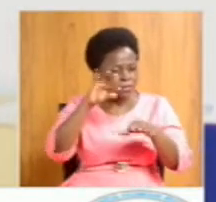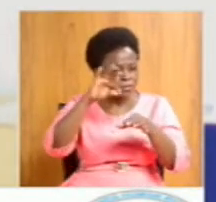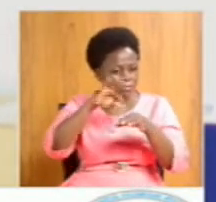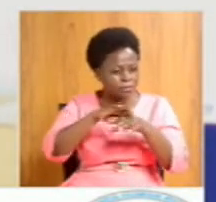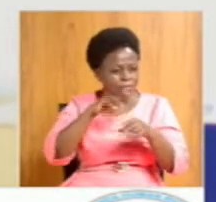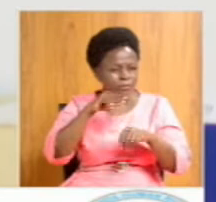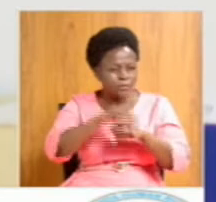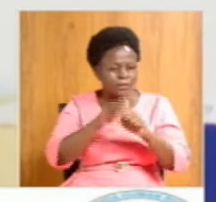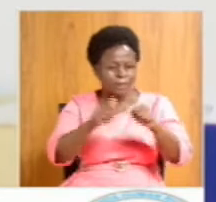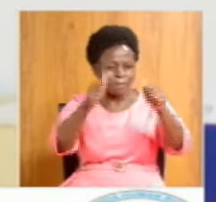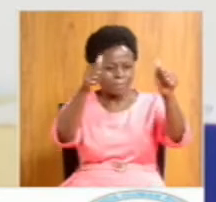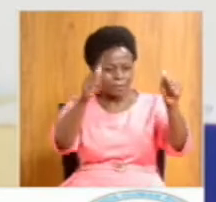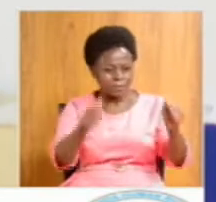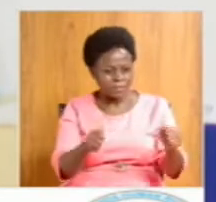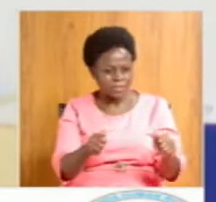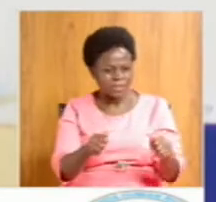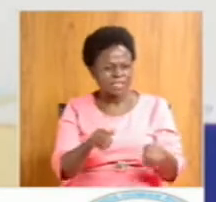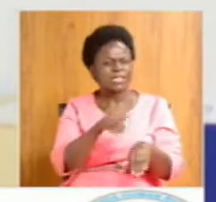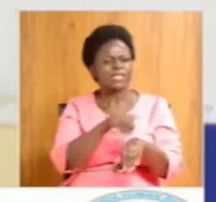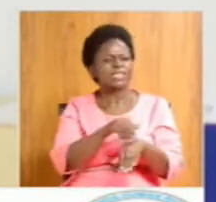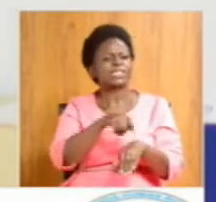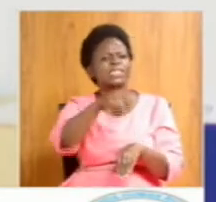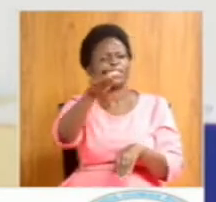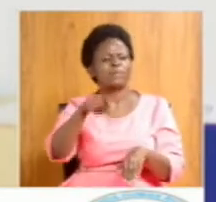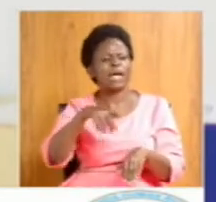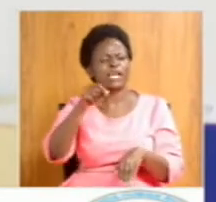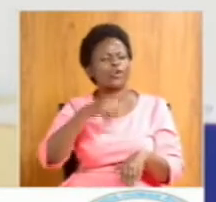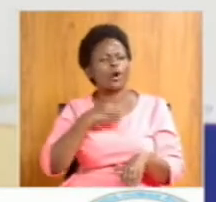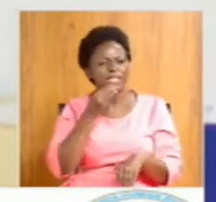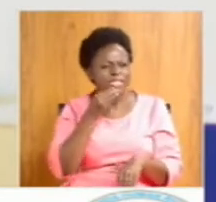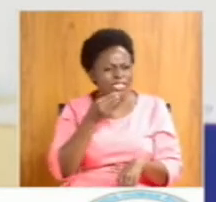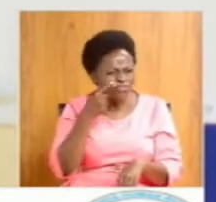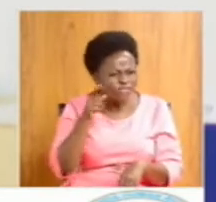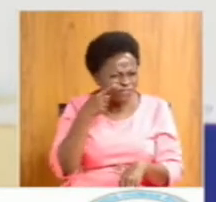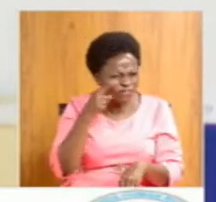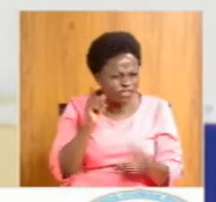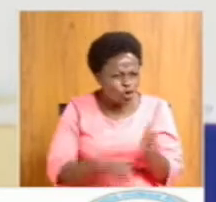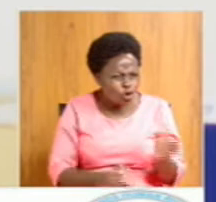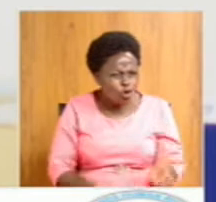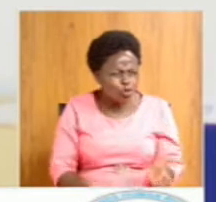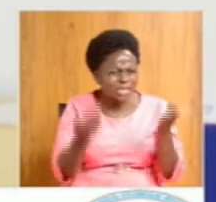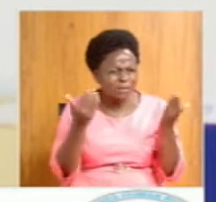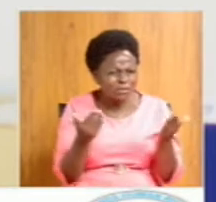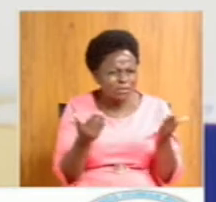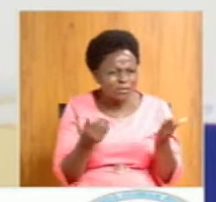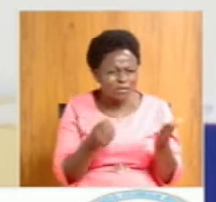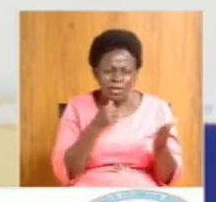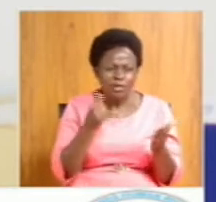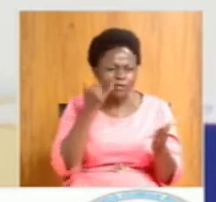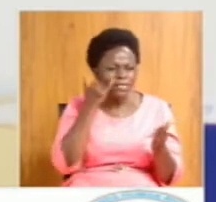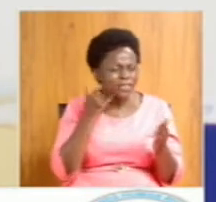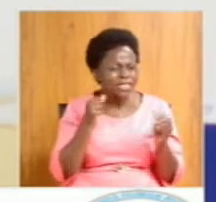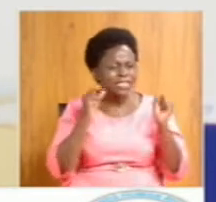people were creating posters saying, also send me and go and eat. You know, I don't know whether you saw those things on WhatsApp, even though they were not seriously